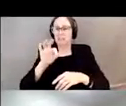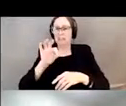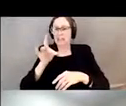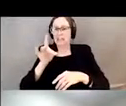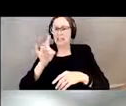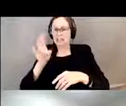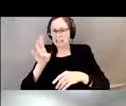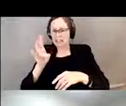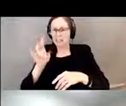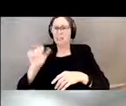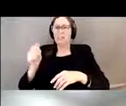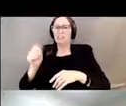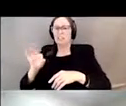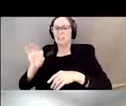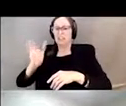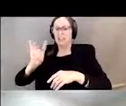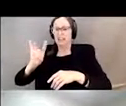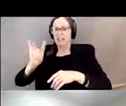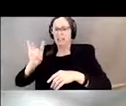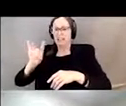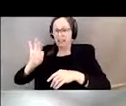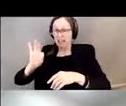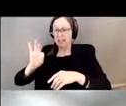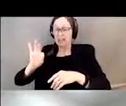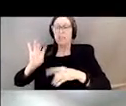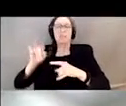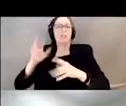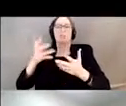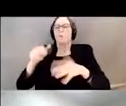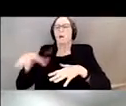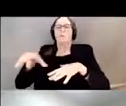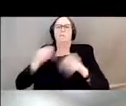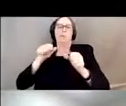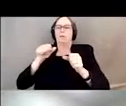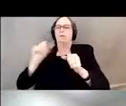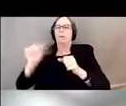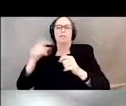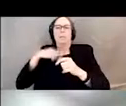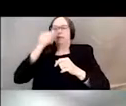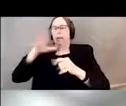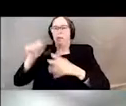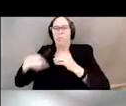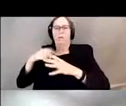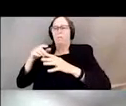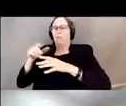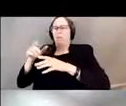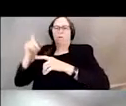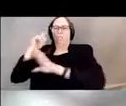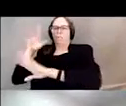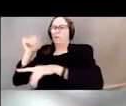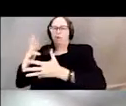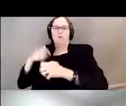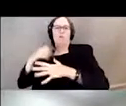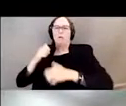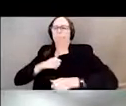to get out of Afghanistan. He no longer cares about the communist regime that's there. He wants Soviet troops out because it has